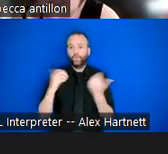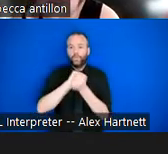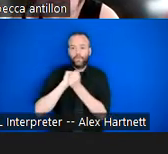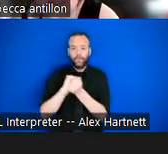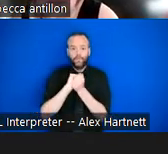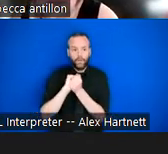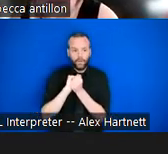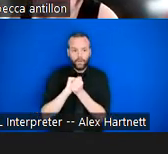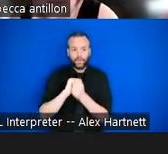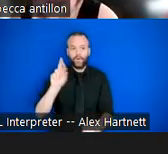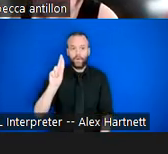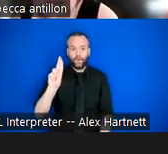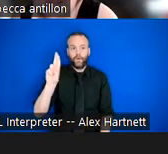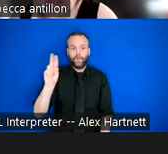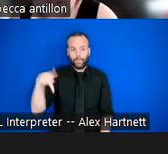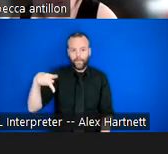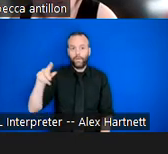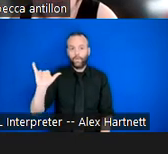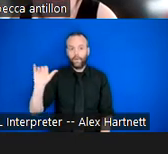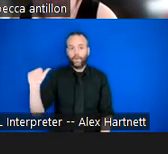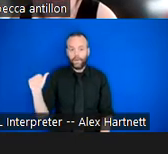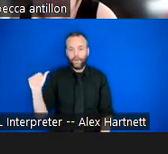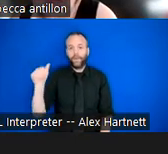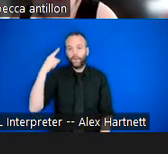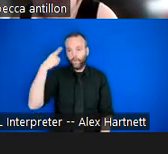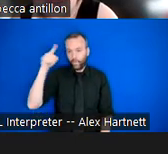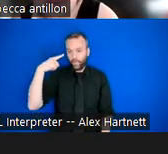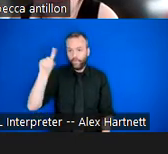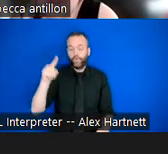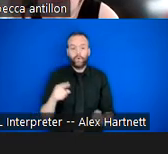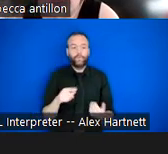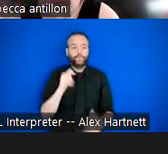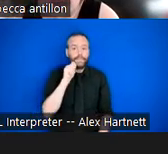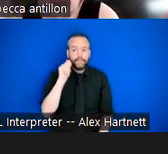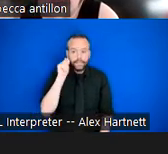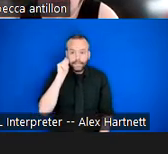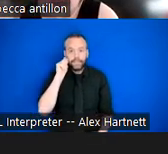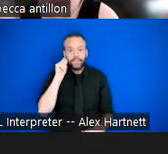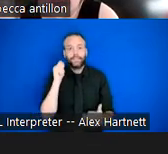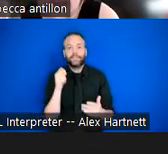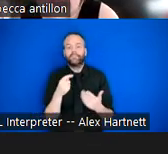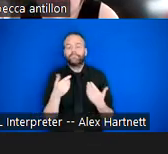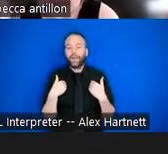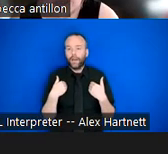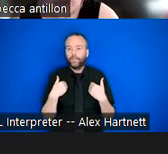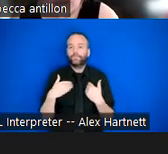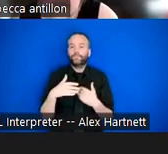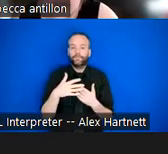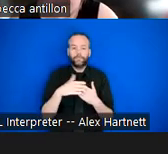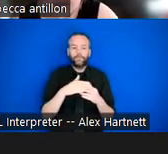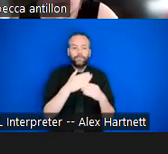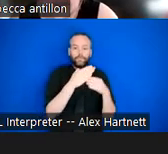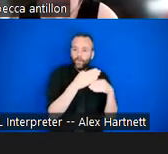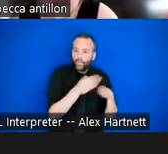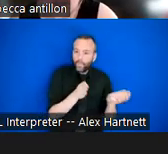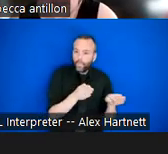for LGBT plus youth and allies in the Inland Empire. So they provide a safe space for young people to meet, to make